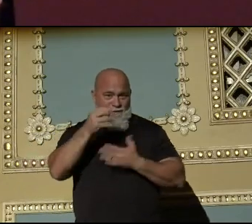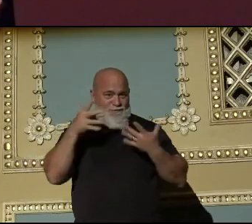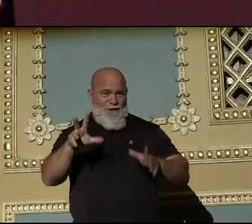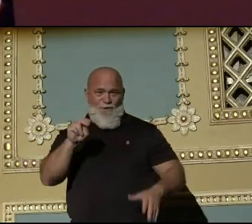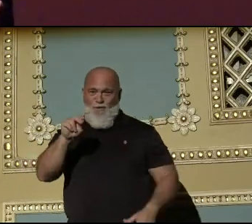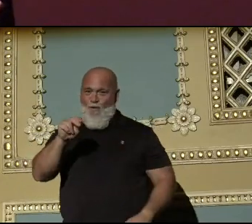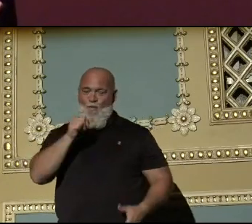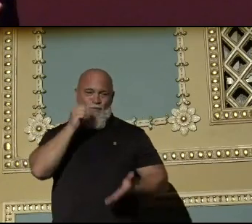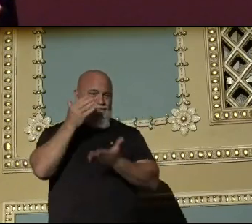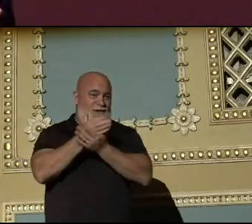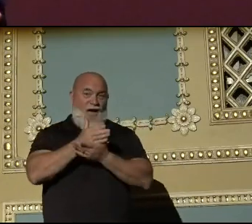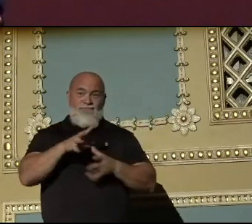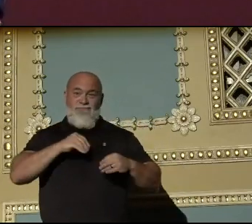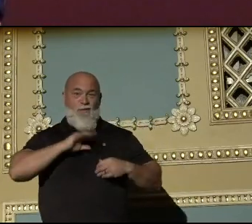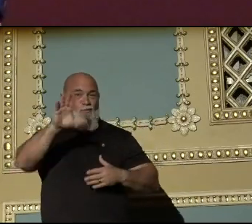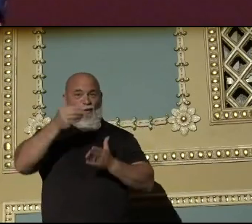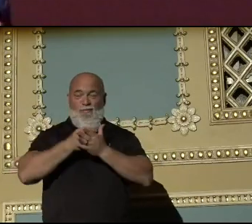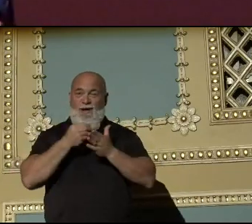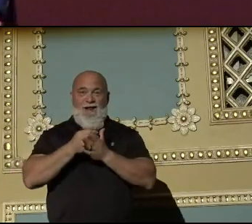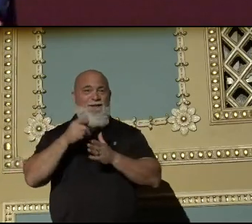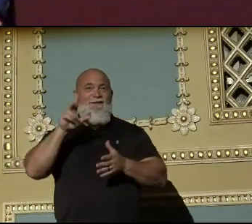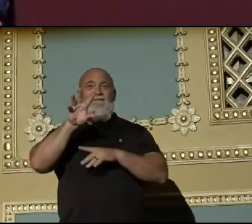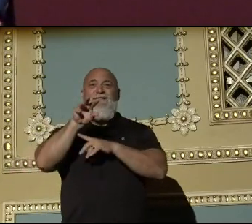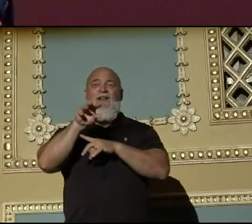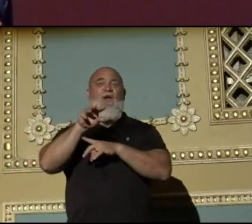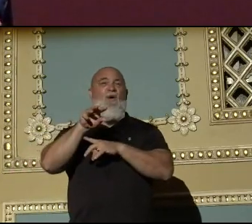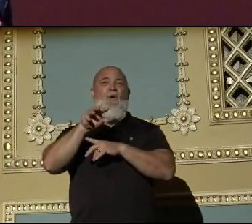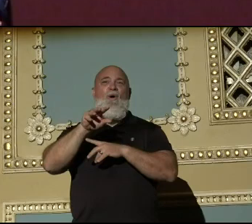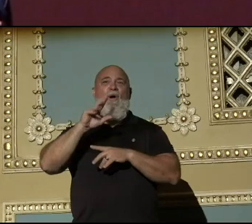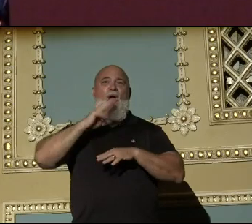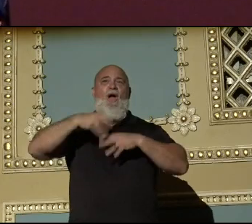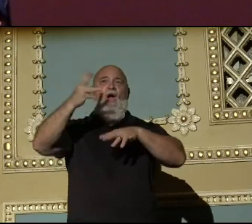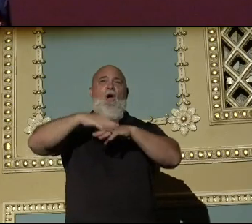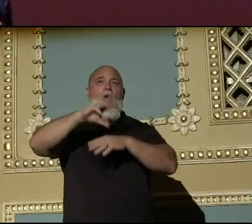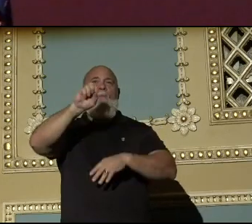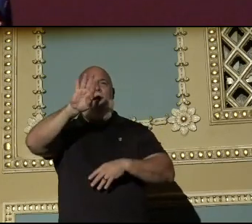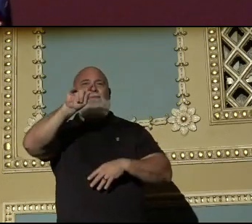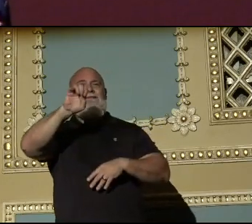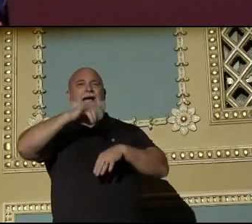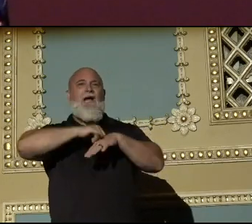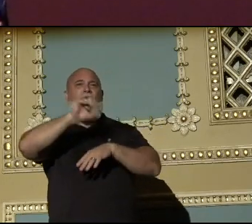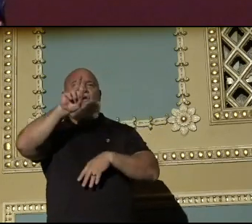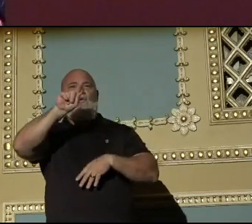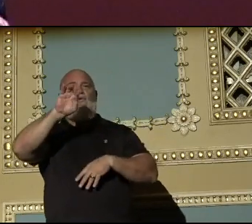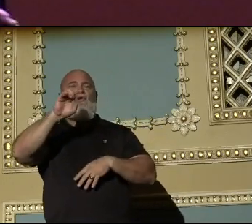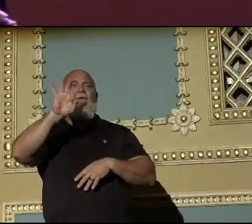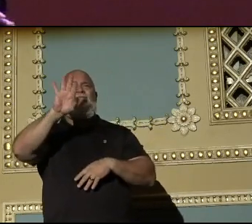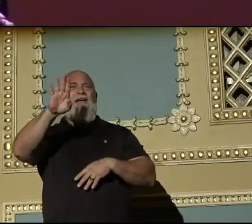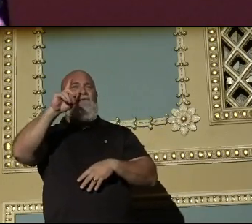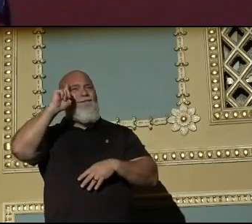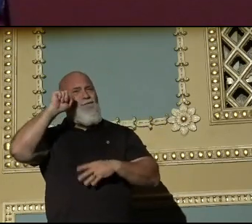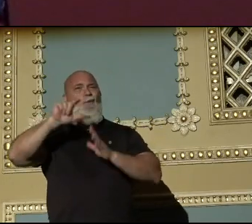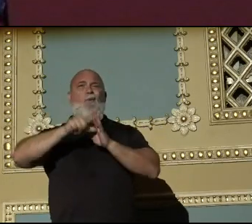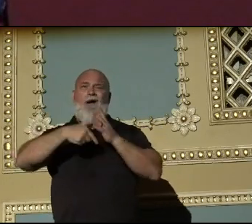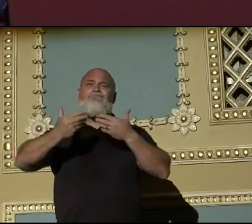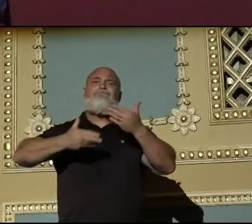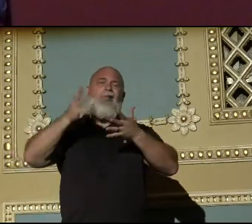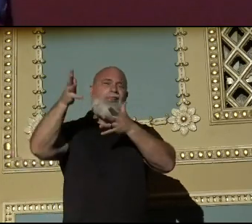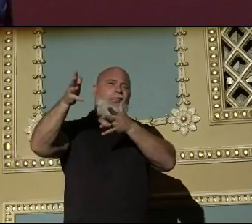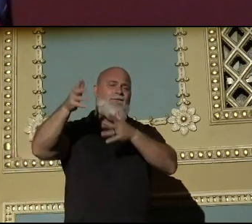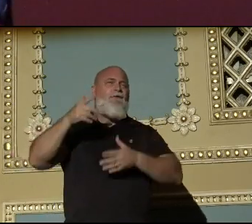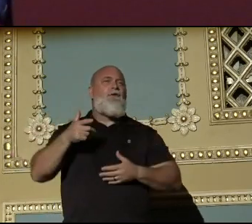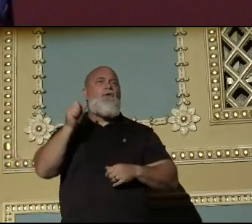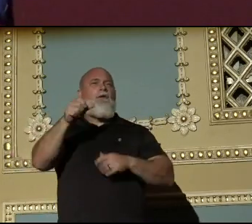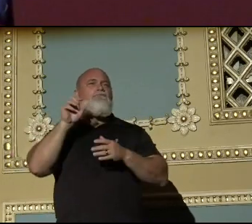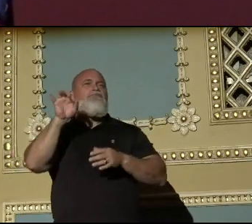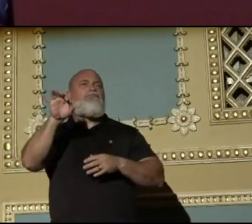No, we're not. Oh, okay, just making sure. This video will be up on our website, on YouTube, on Facebook for a while yet. Great, so you can